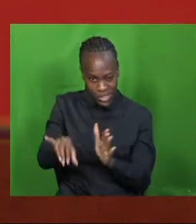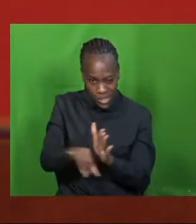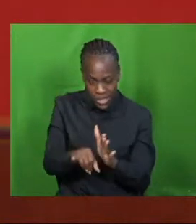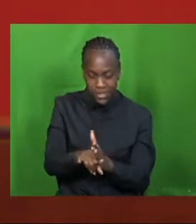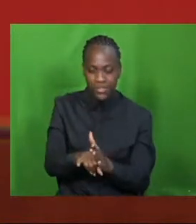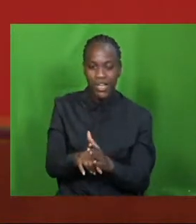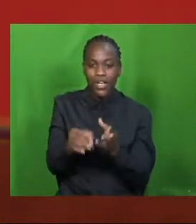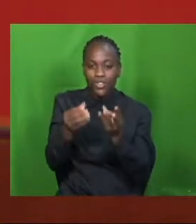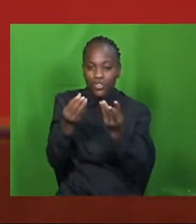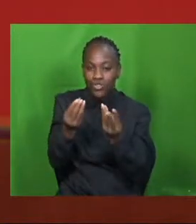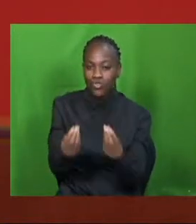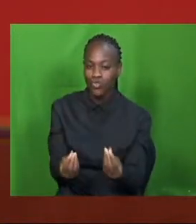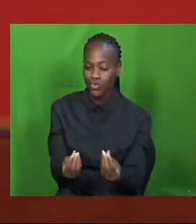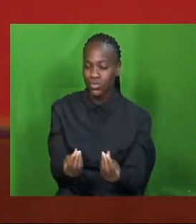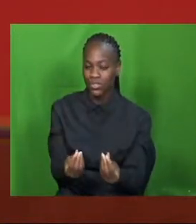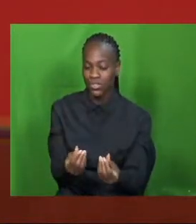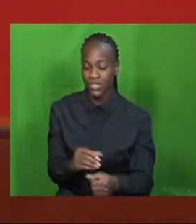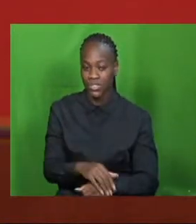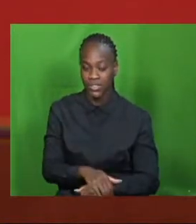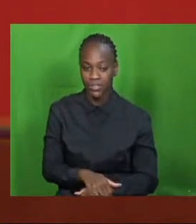by Honorable Ambassador